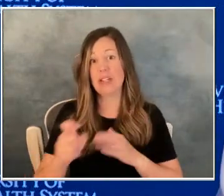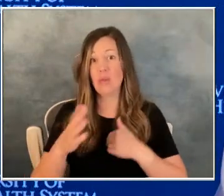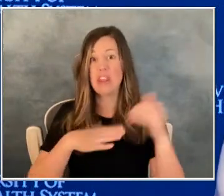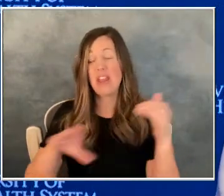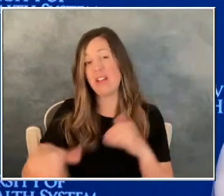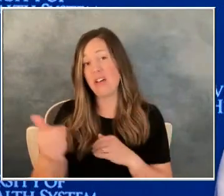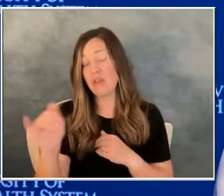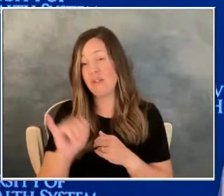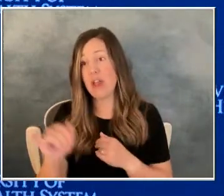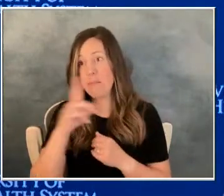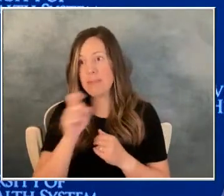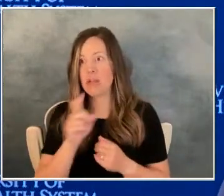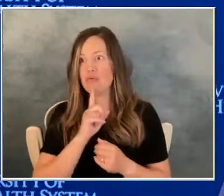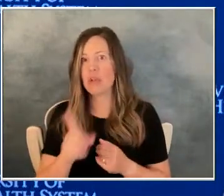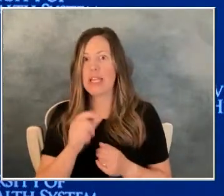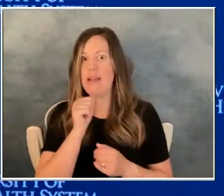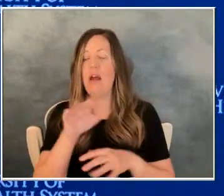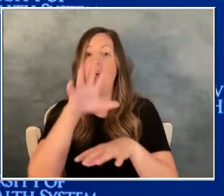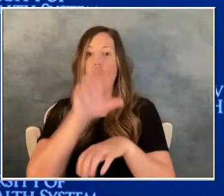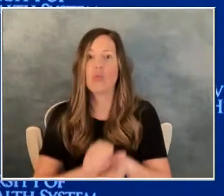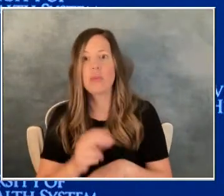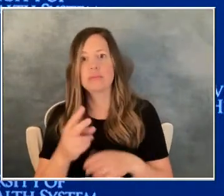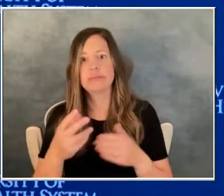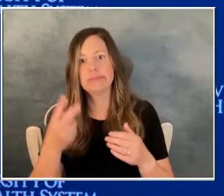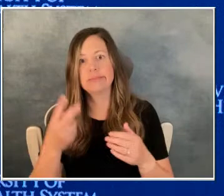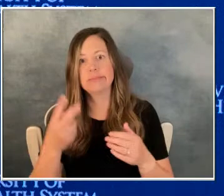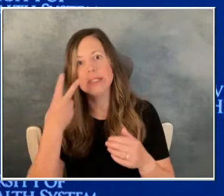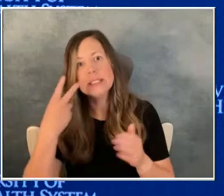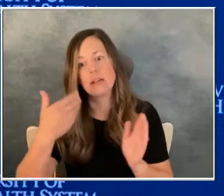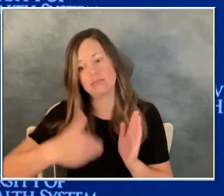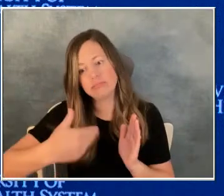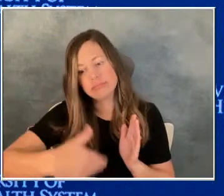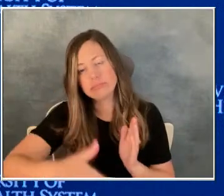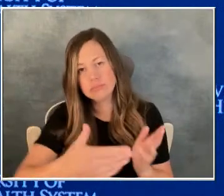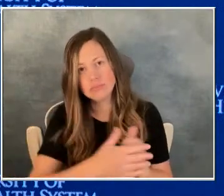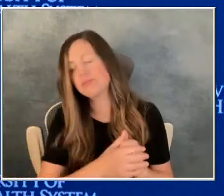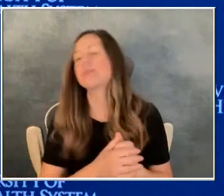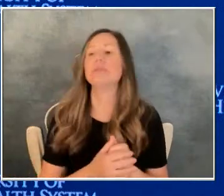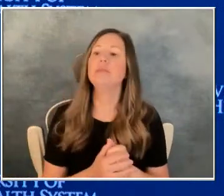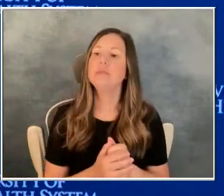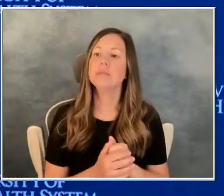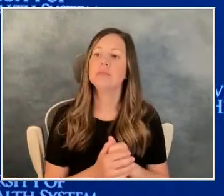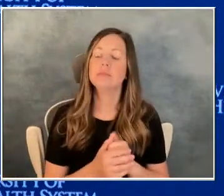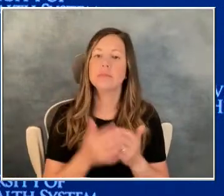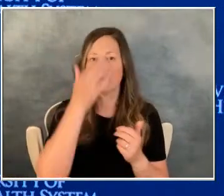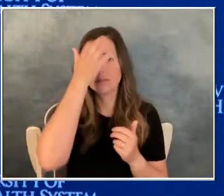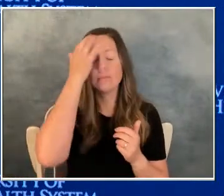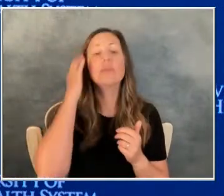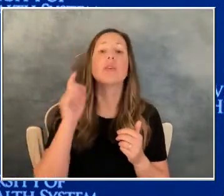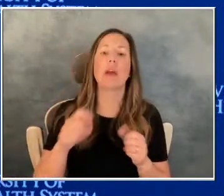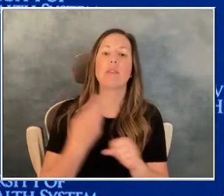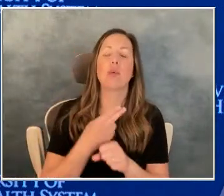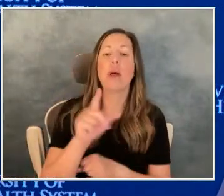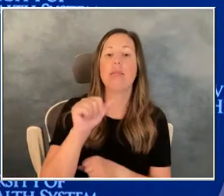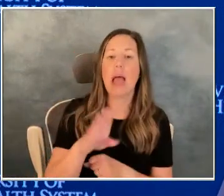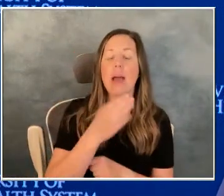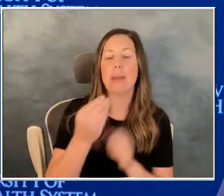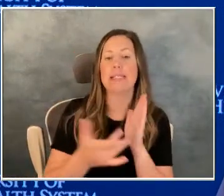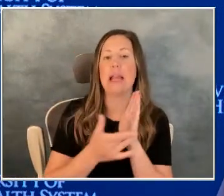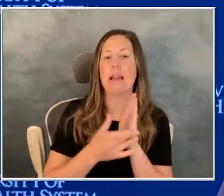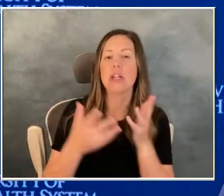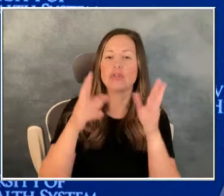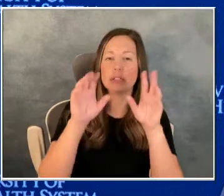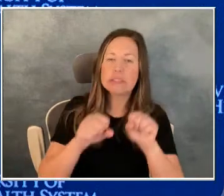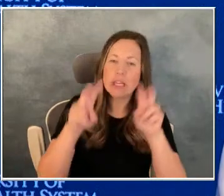because we are not used to seeing it. So it takes coordination with our micro lab and our technicians there to look at